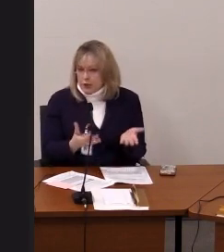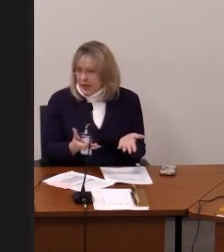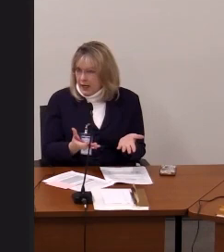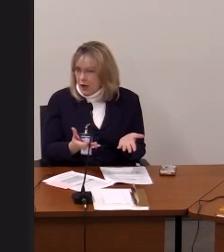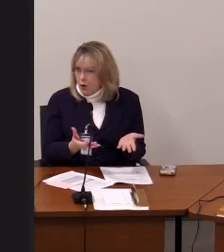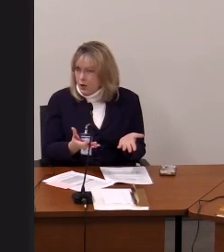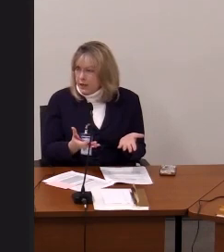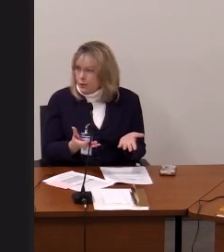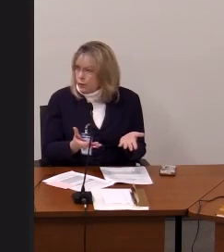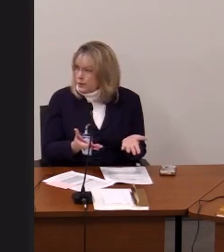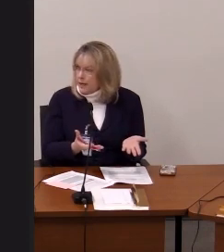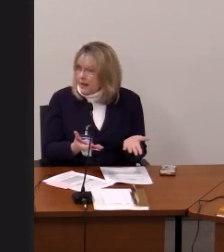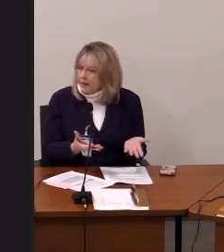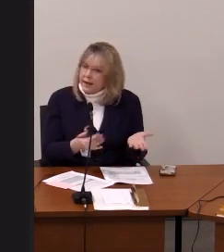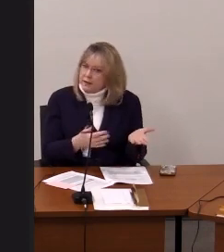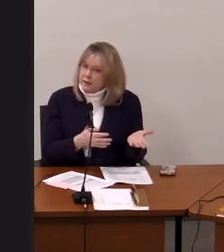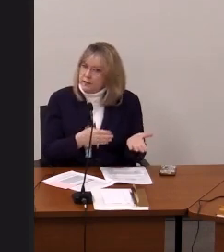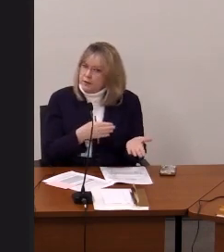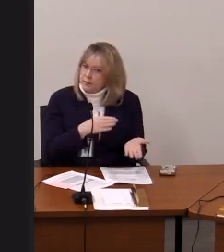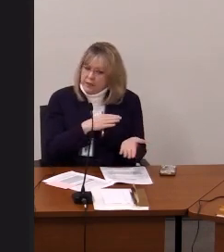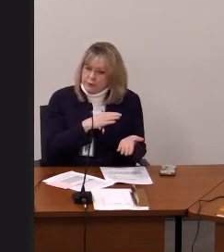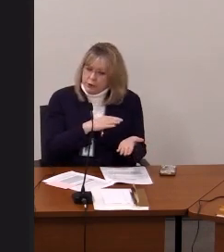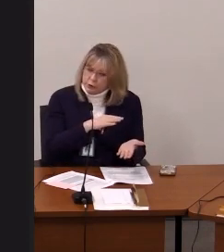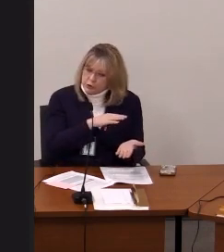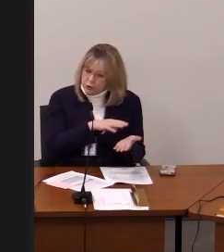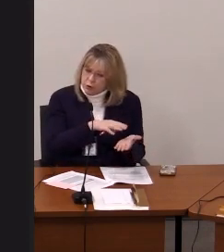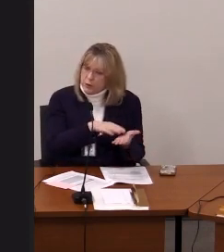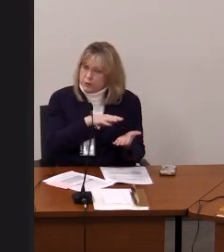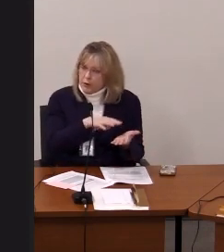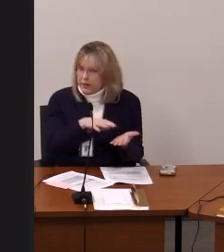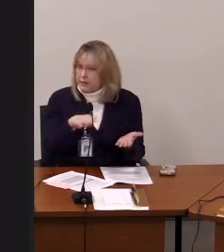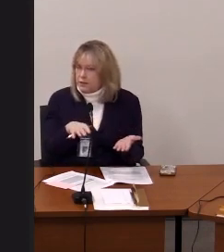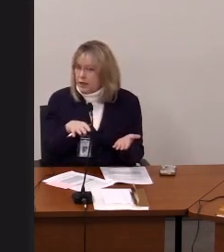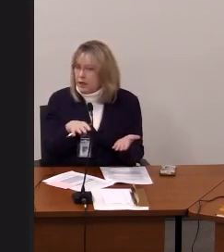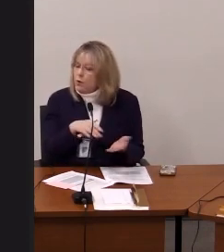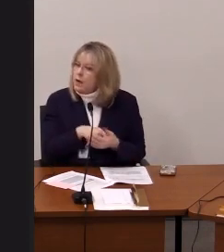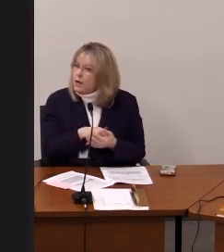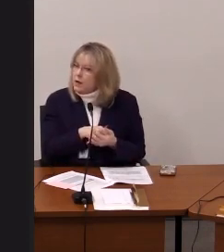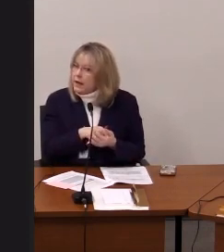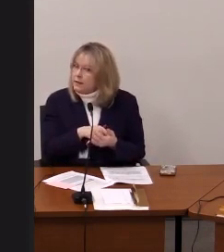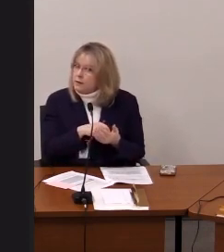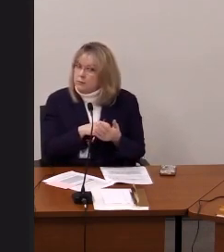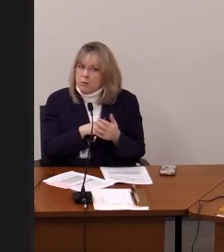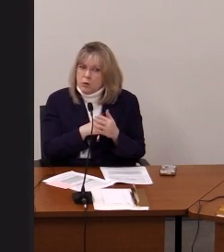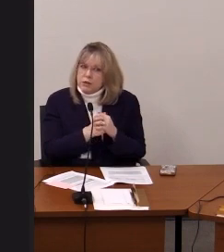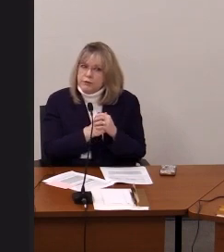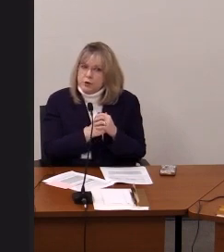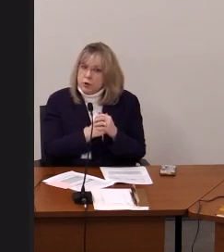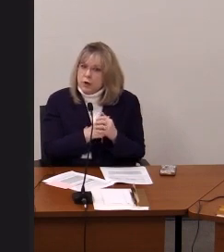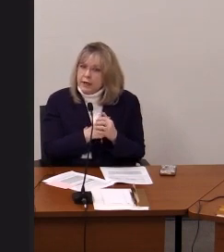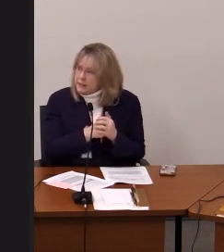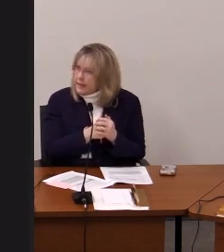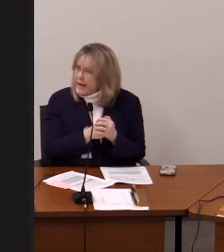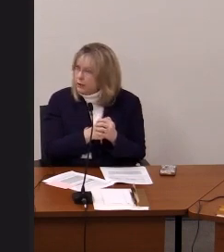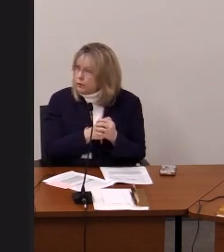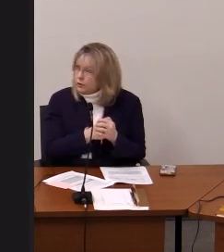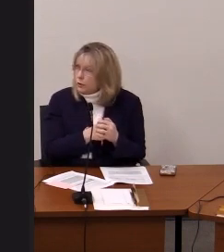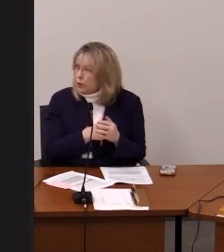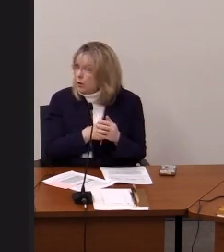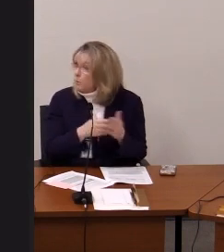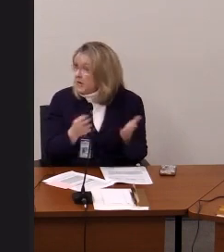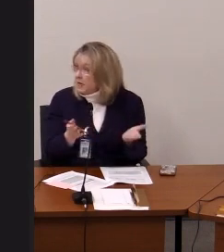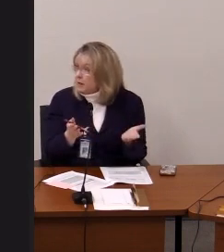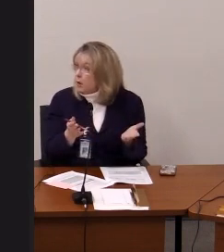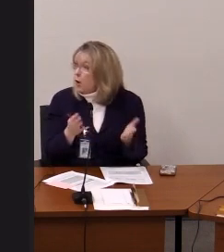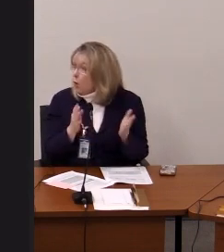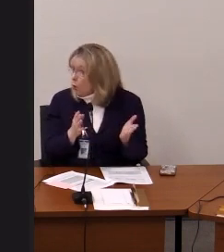for yellow, it will say that if your school was rated as yellow, that most of your